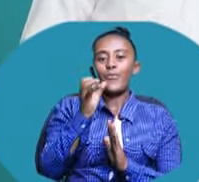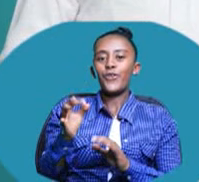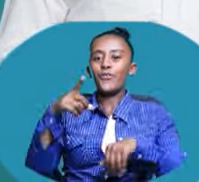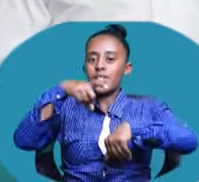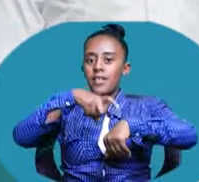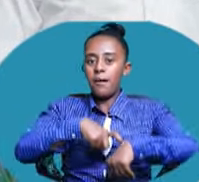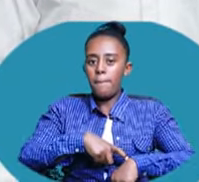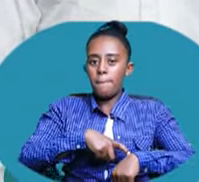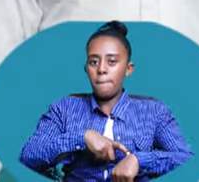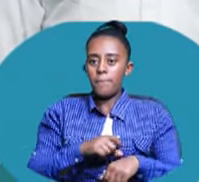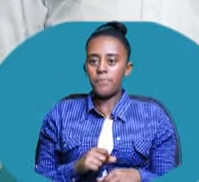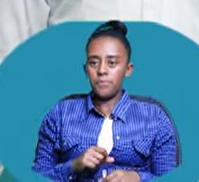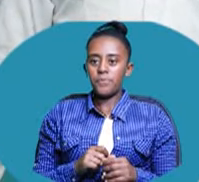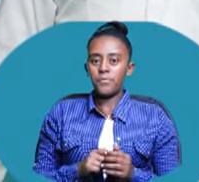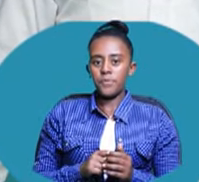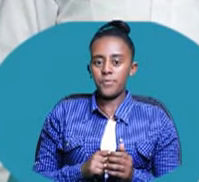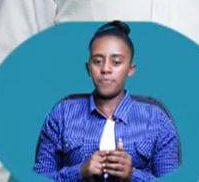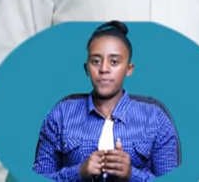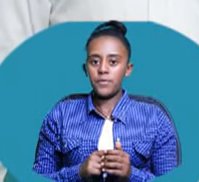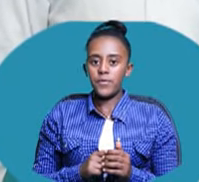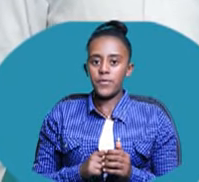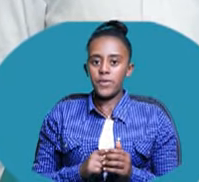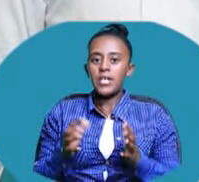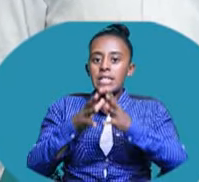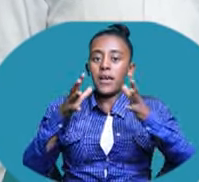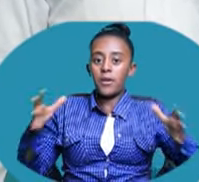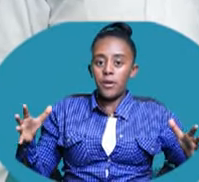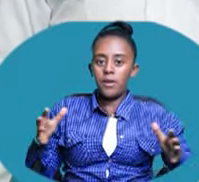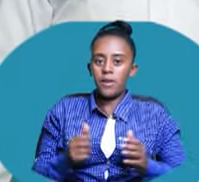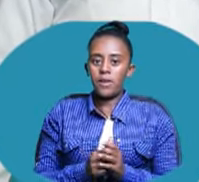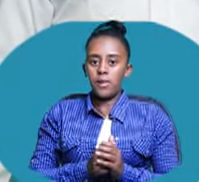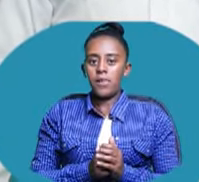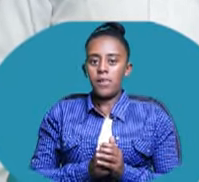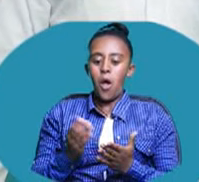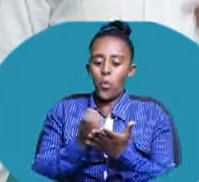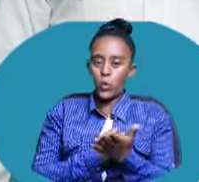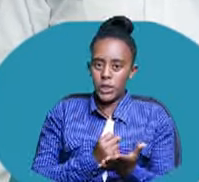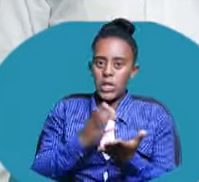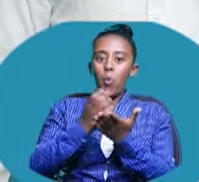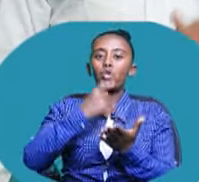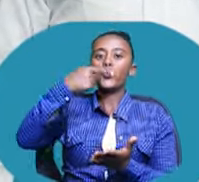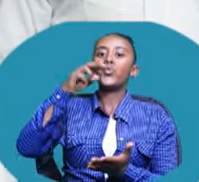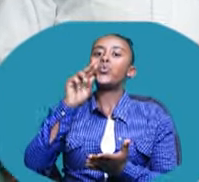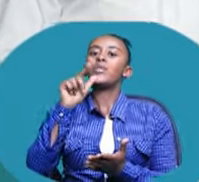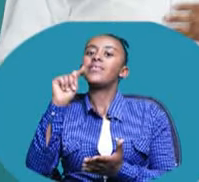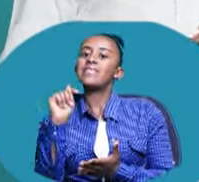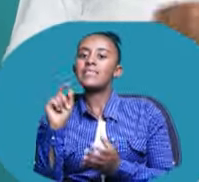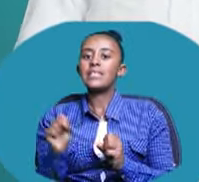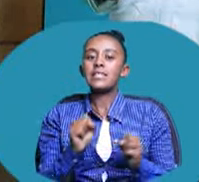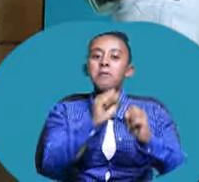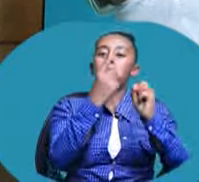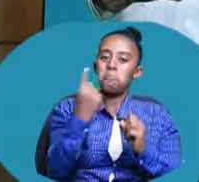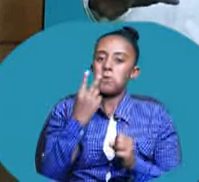time, consolidation of feudal mode of production, the expansion of Gult system, Bala Gult. Let us